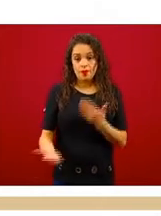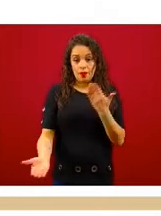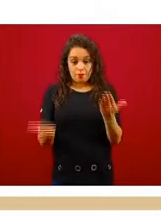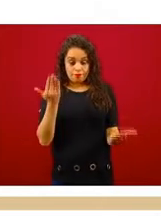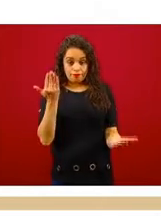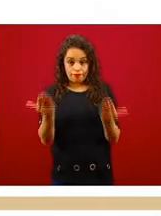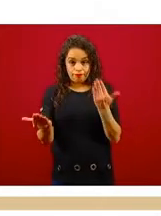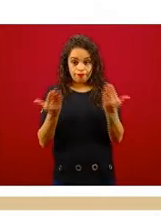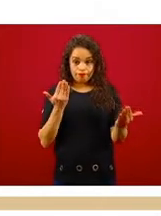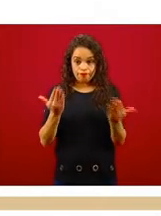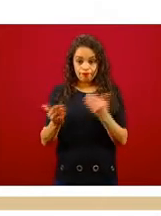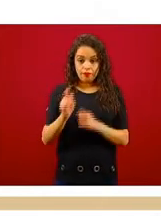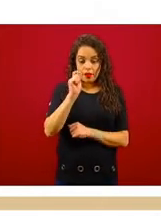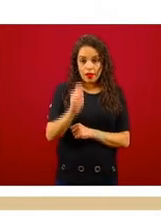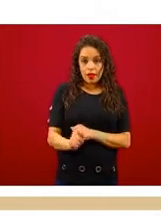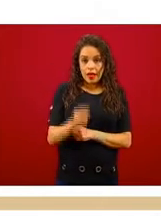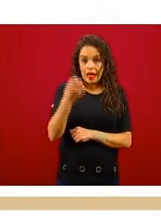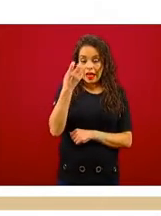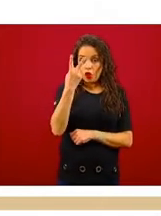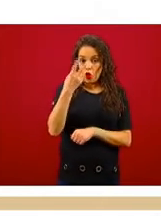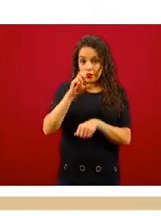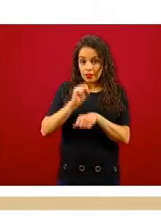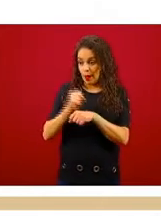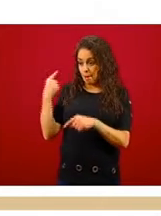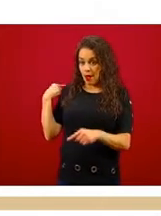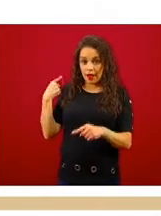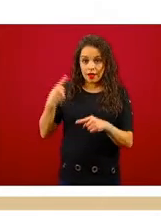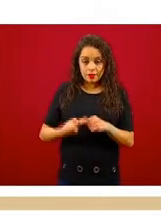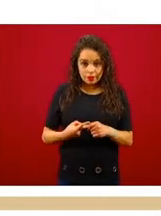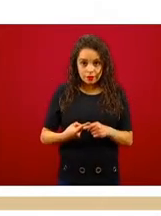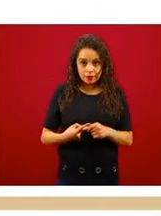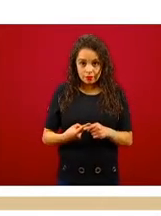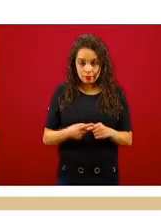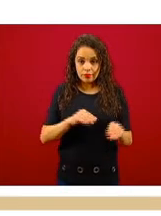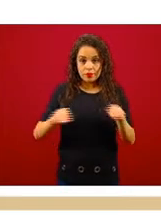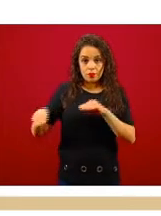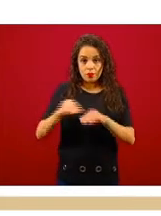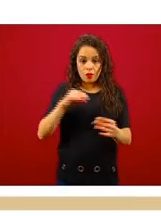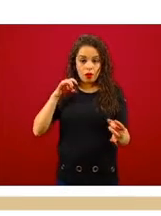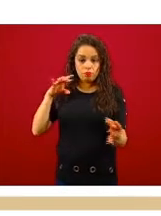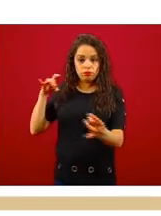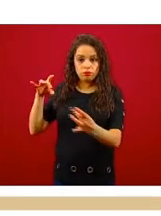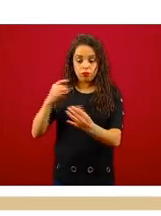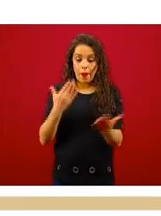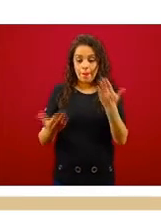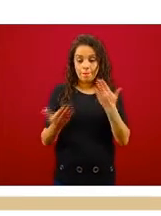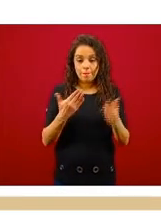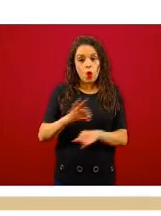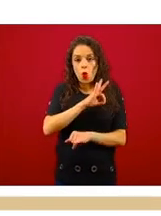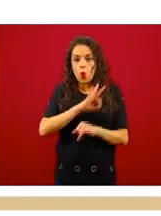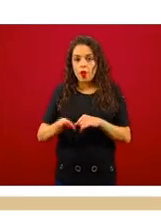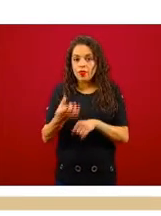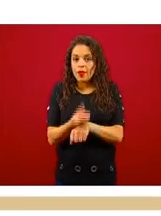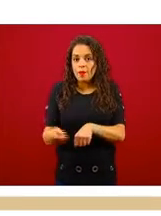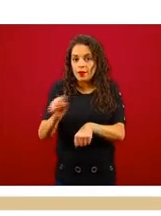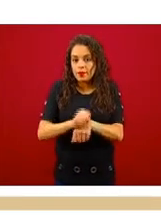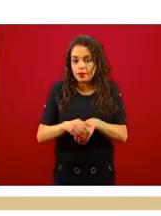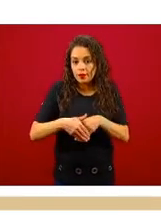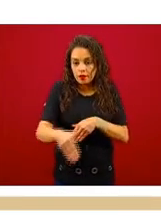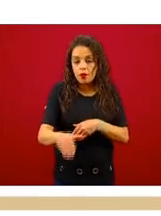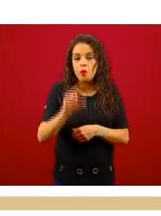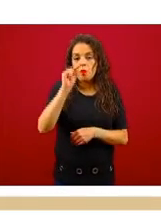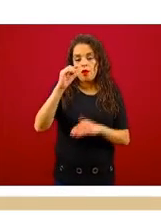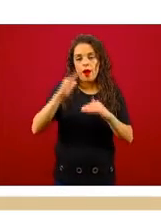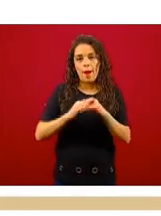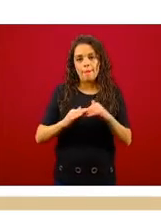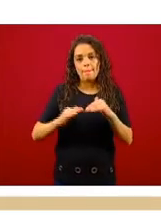comparativa de What we're las seeing últimas in 2 this semanas, la graph is movilidad a de las últimas 2 comparison semanas of the comparado con last la 2 última weeks, semana, qué so it's estados mobility levels in the incrementaron last 2 weeks su compared with the